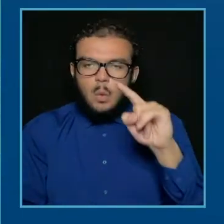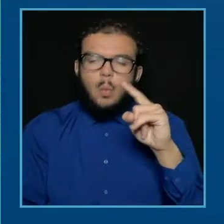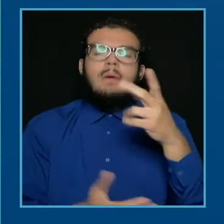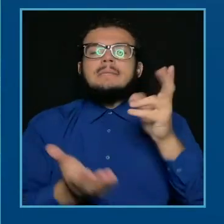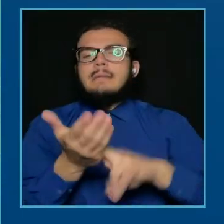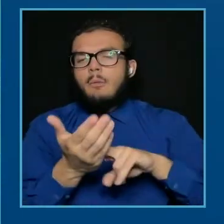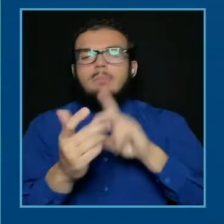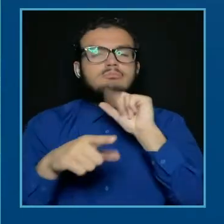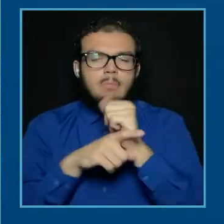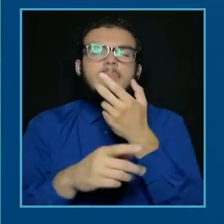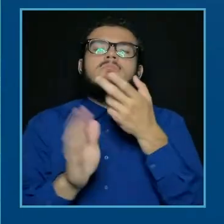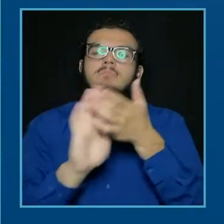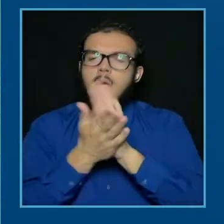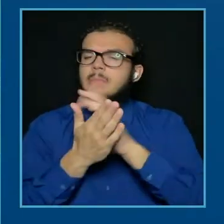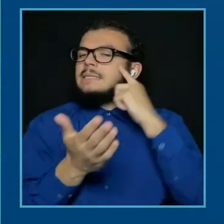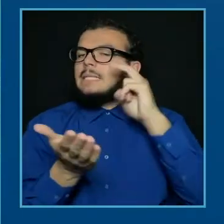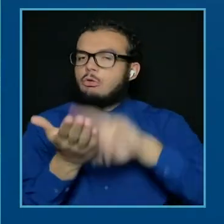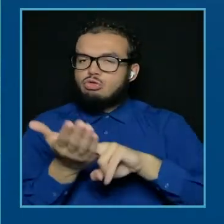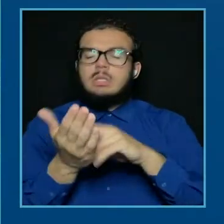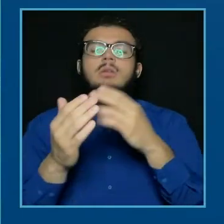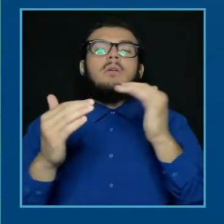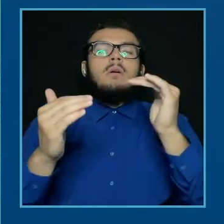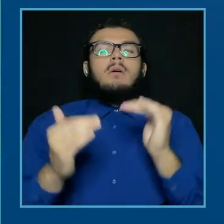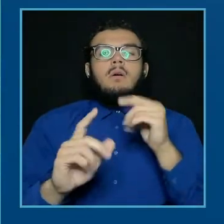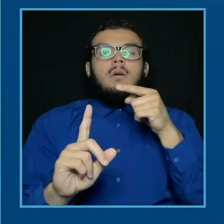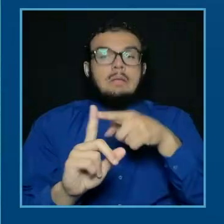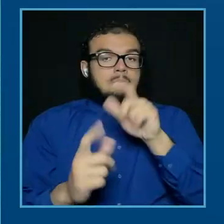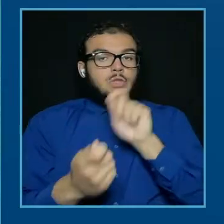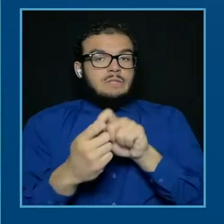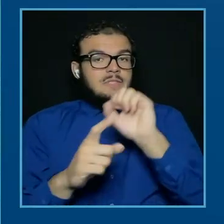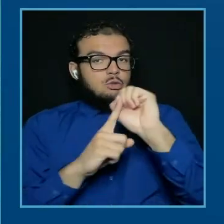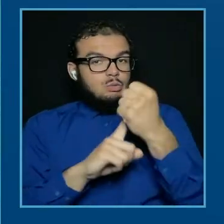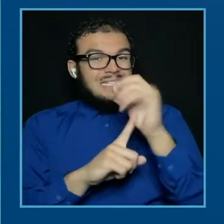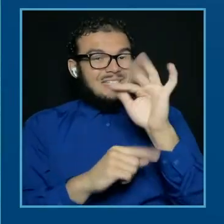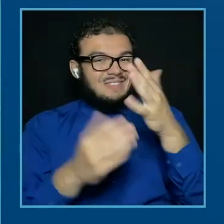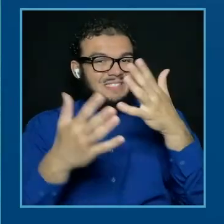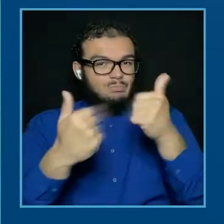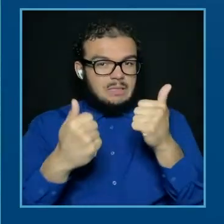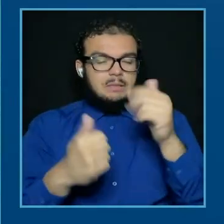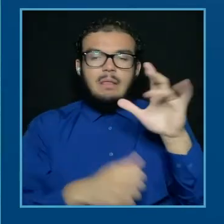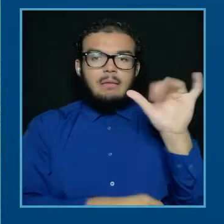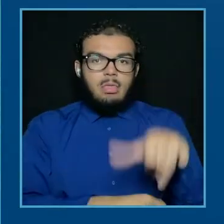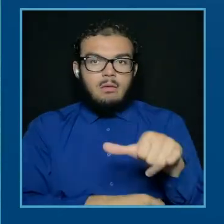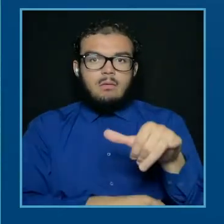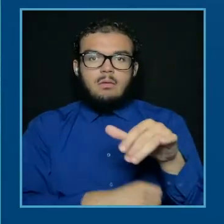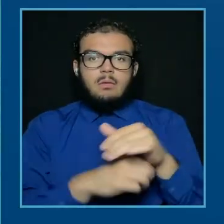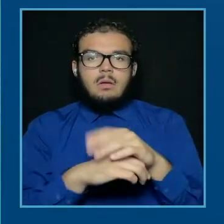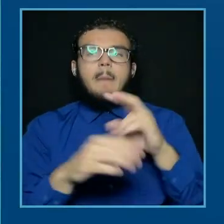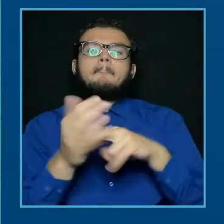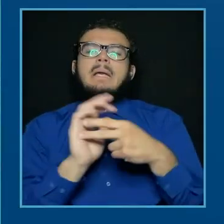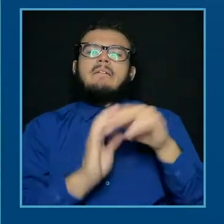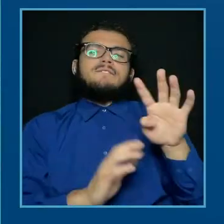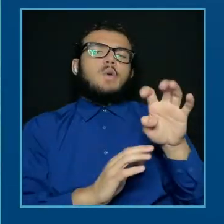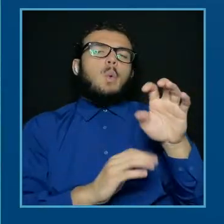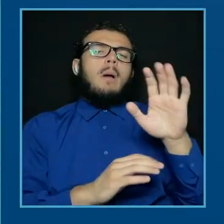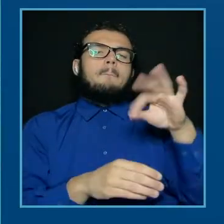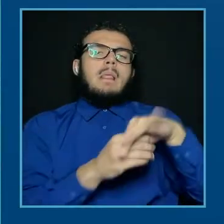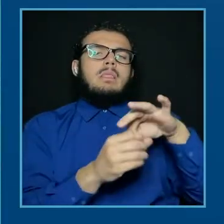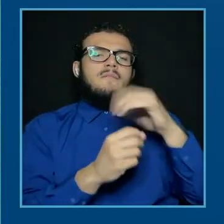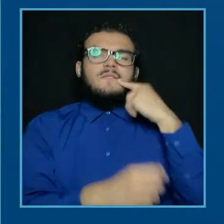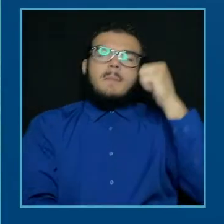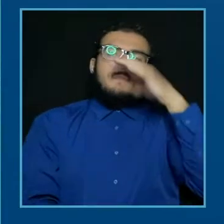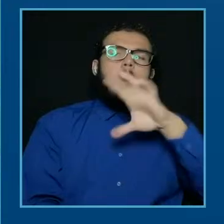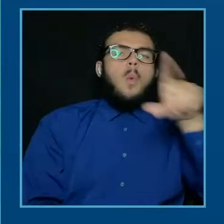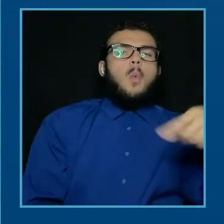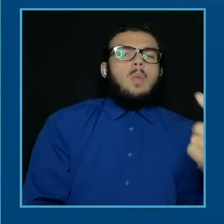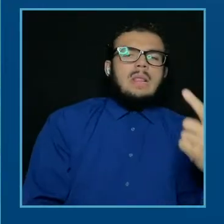becomes secretary. In this particular case, if we had split it in that way, then the 400 ballots for the male-only candidate would have